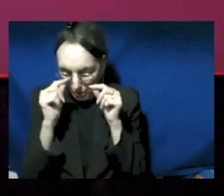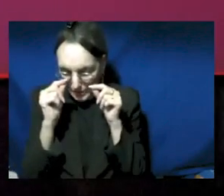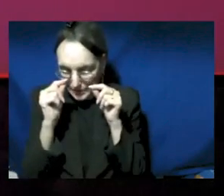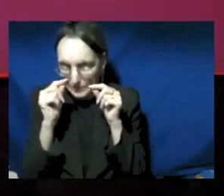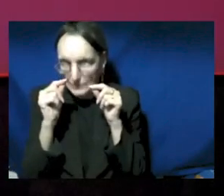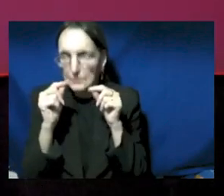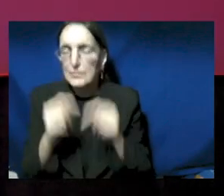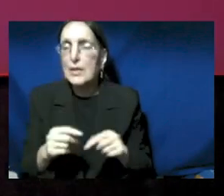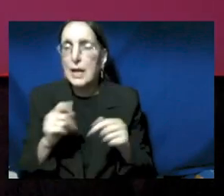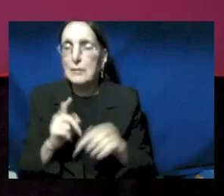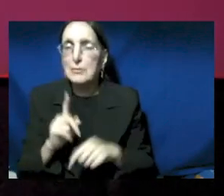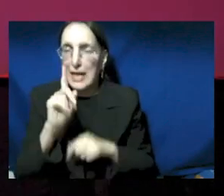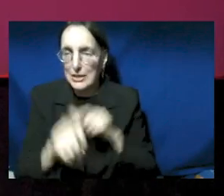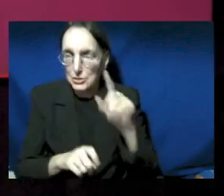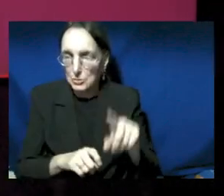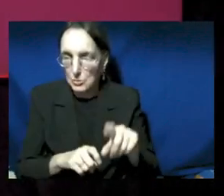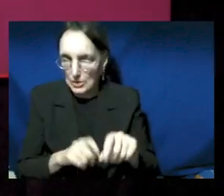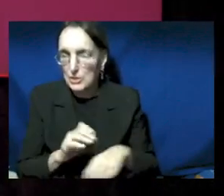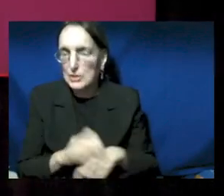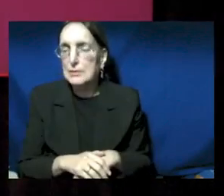And I'm gonna ask two questions.